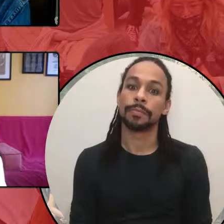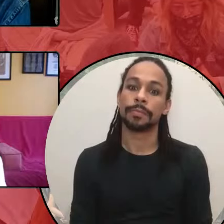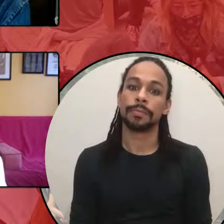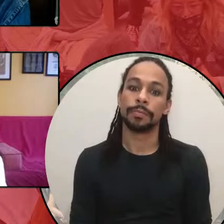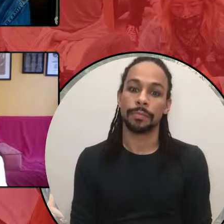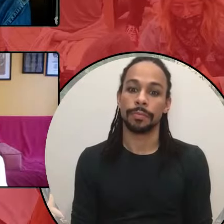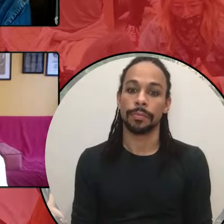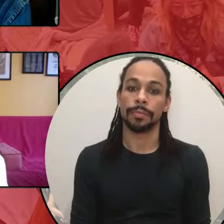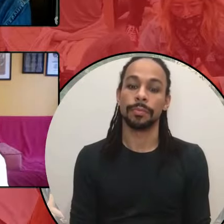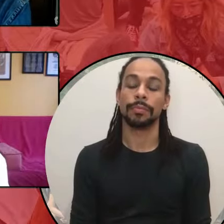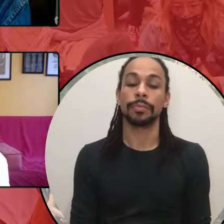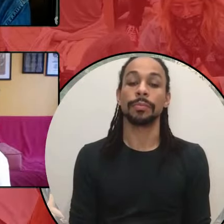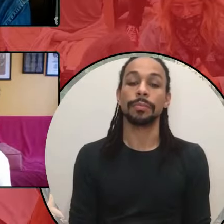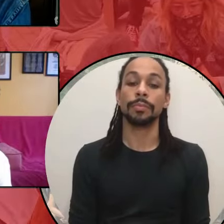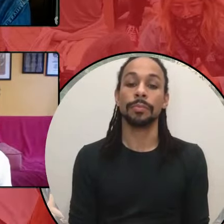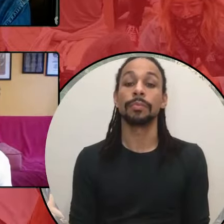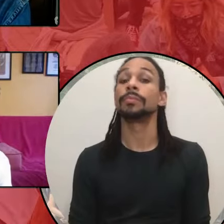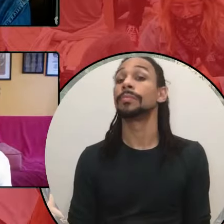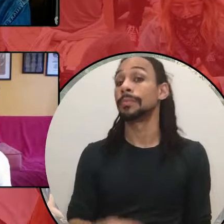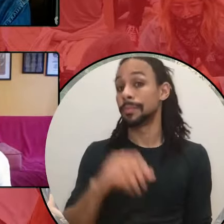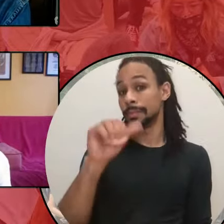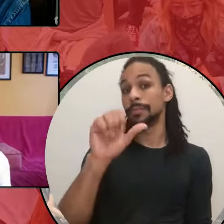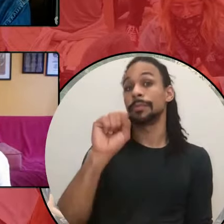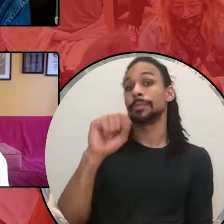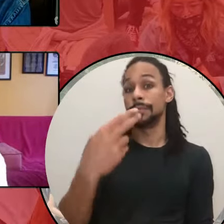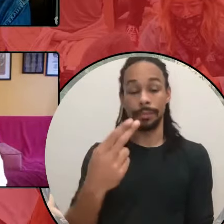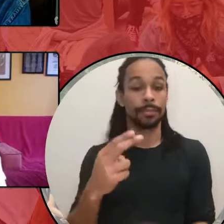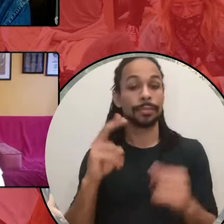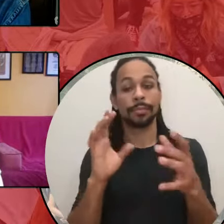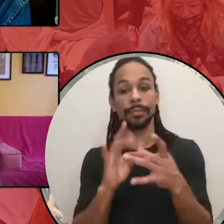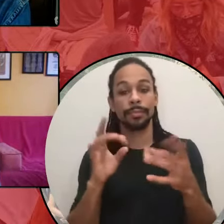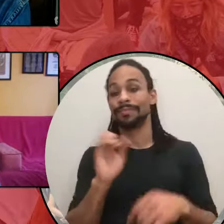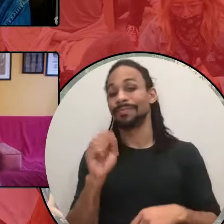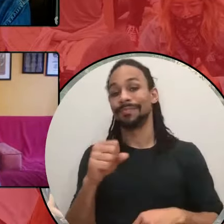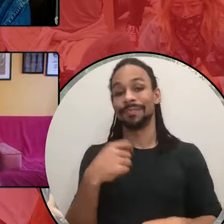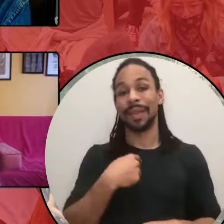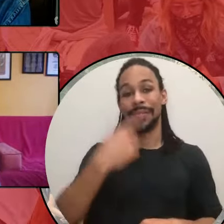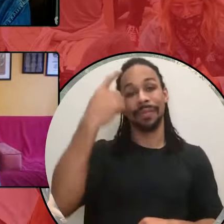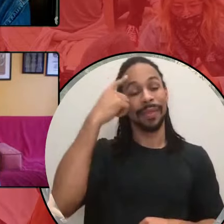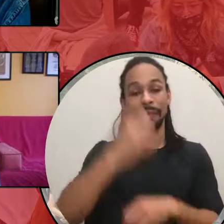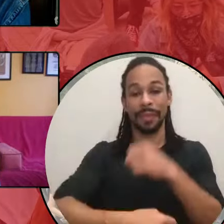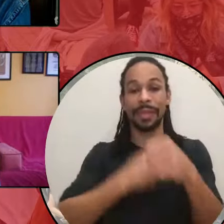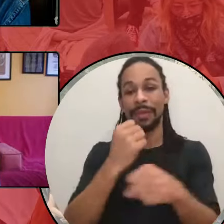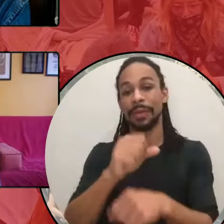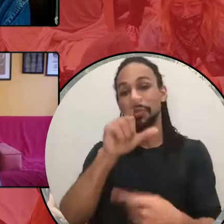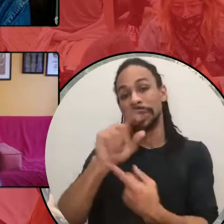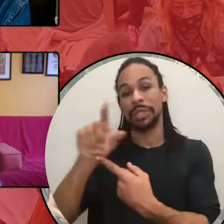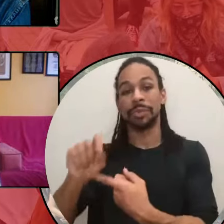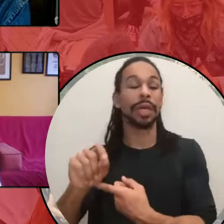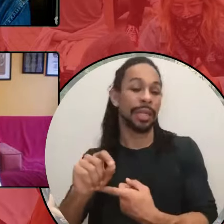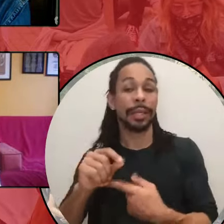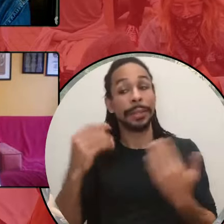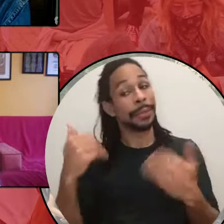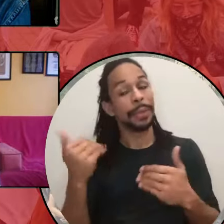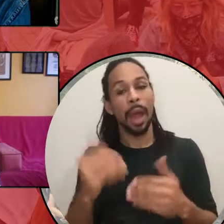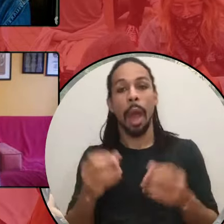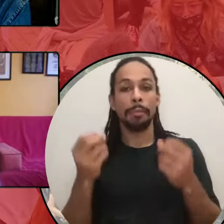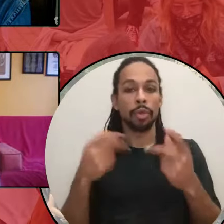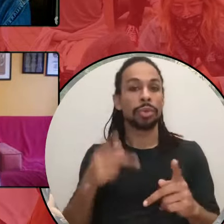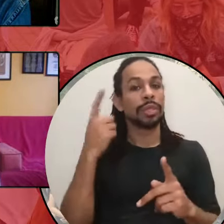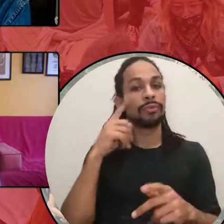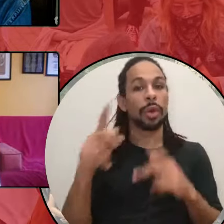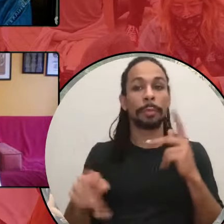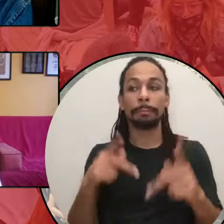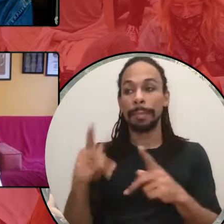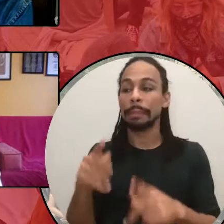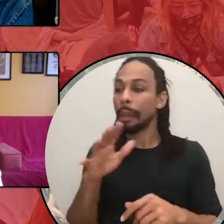Yeah, I mean, I think that 2020 was an opportunity for the rest of the country to really take some notes from rural and working class and